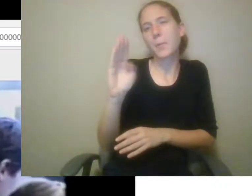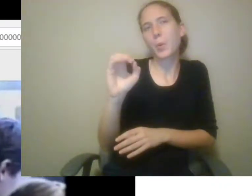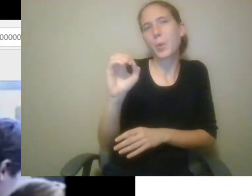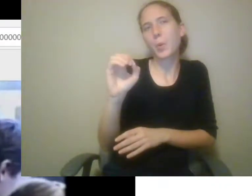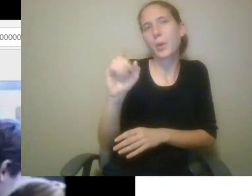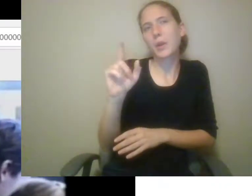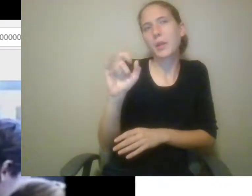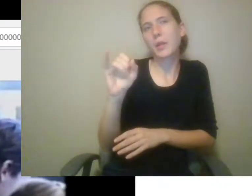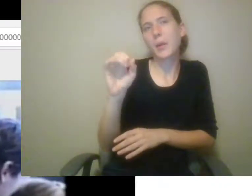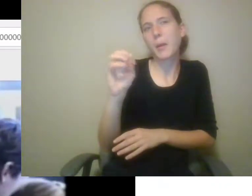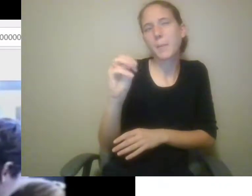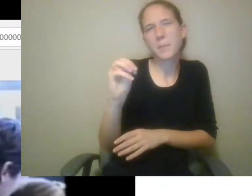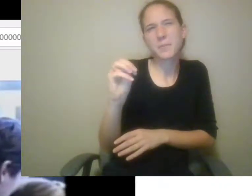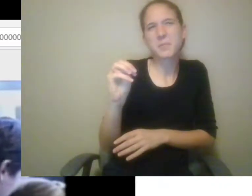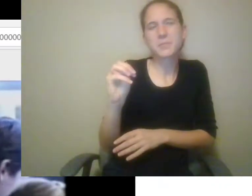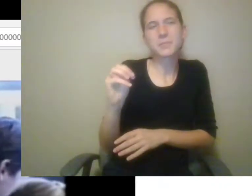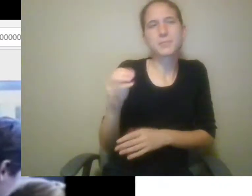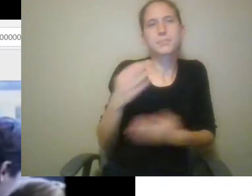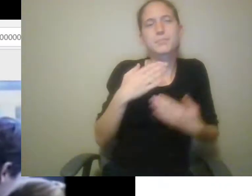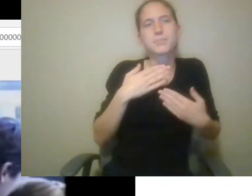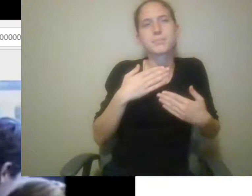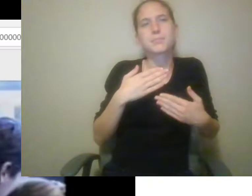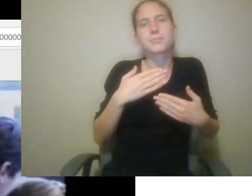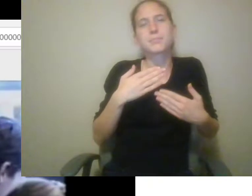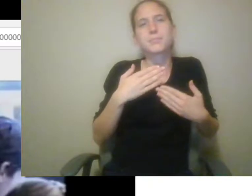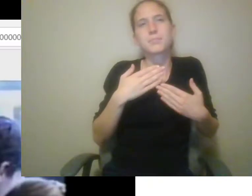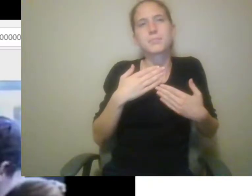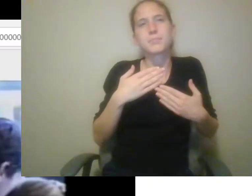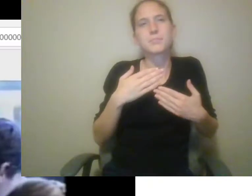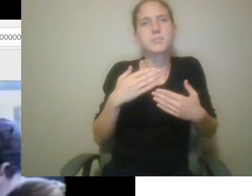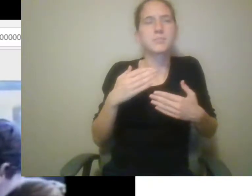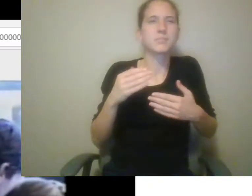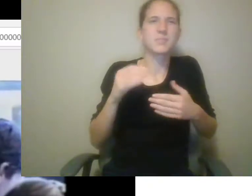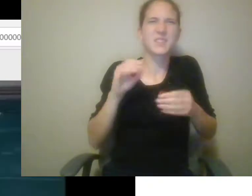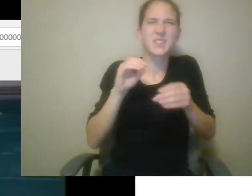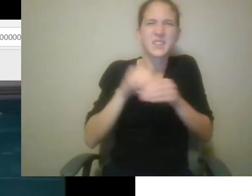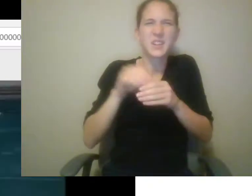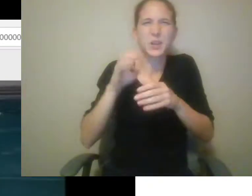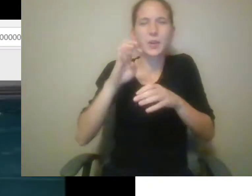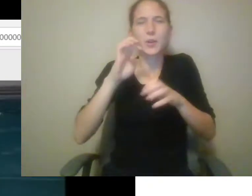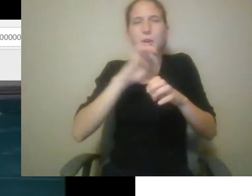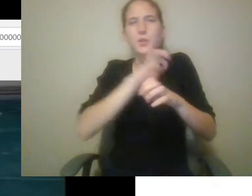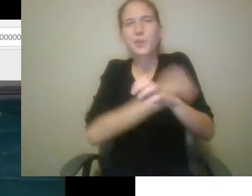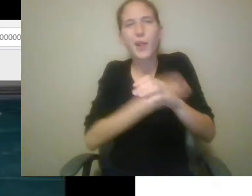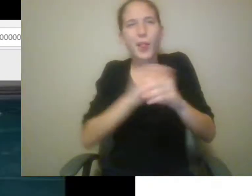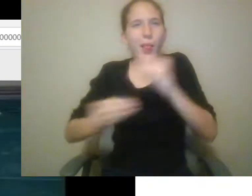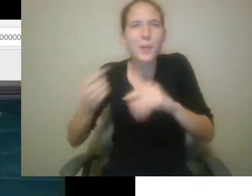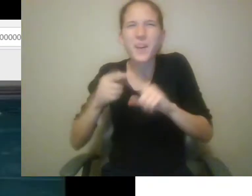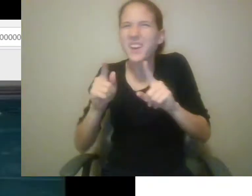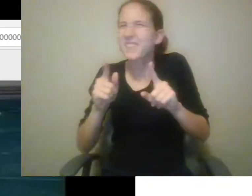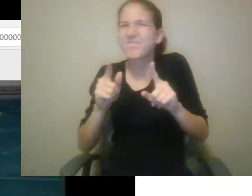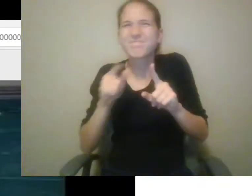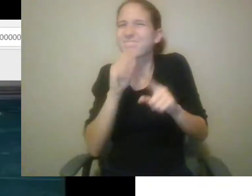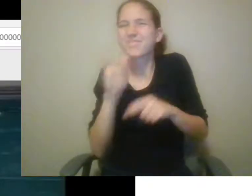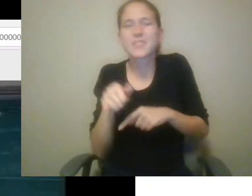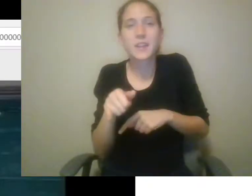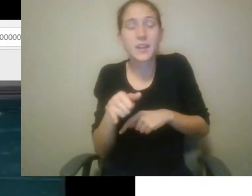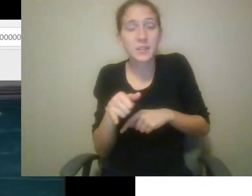Again, that's cell division. You're all good terms, all good guesses. Is that your guess too, Jen?